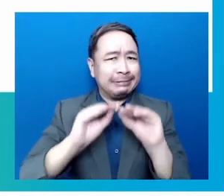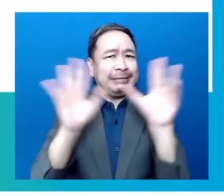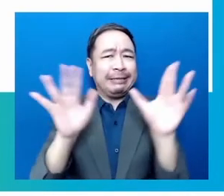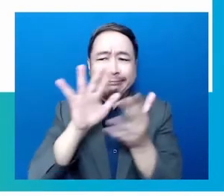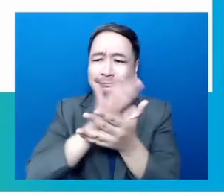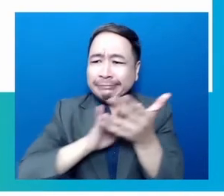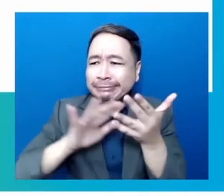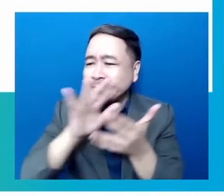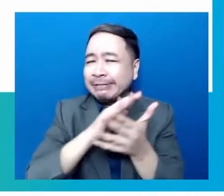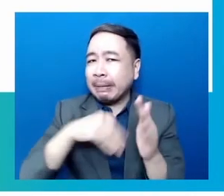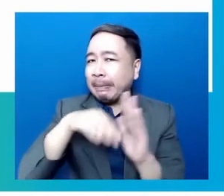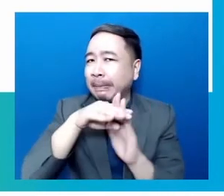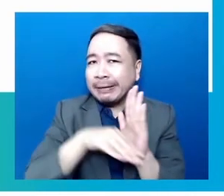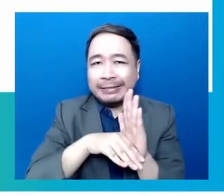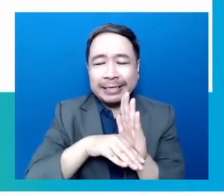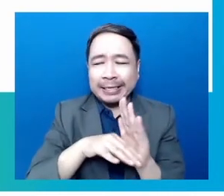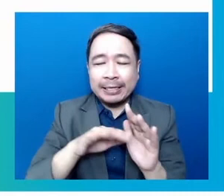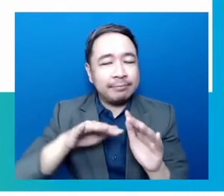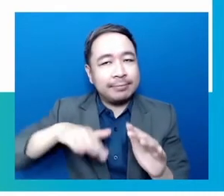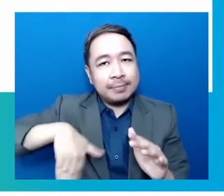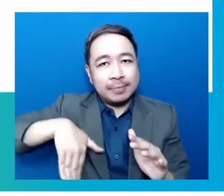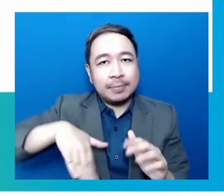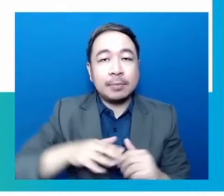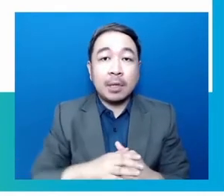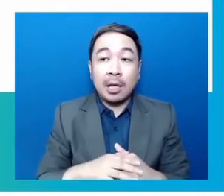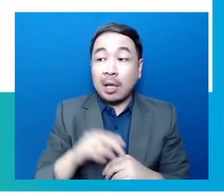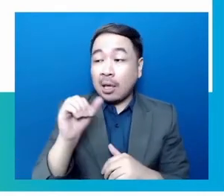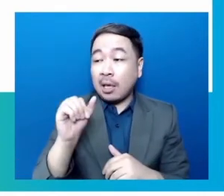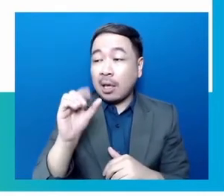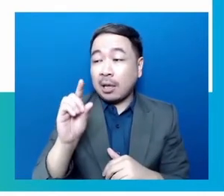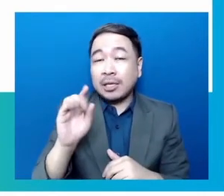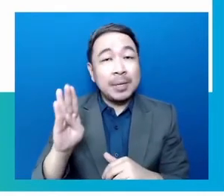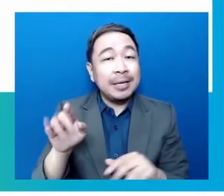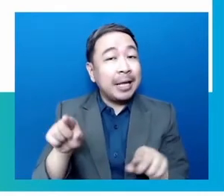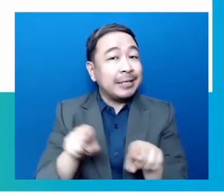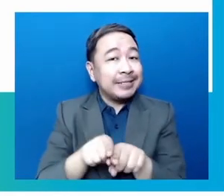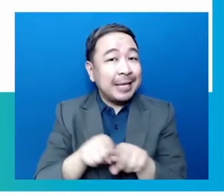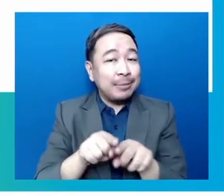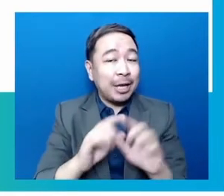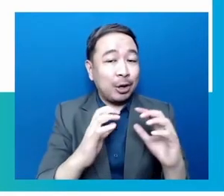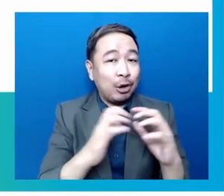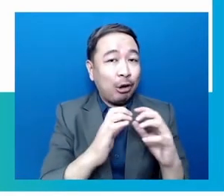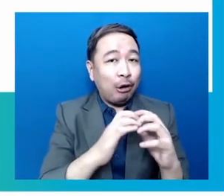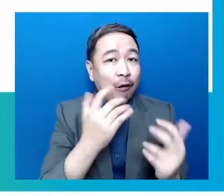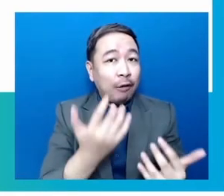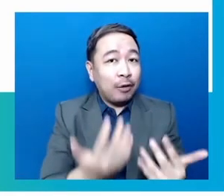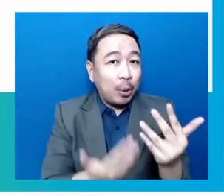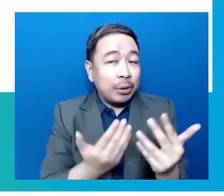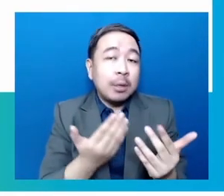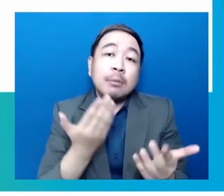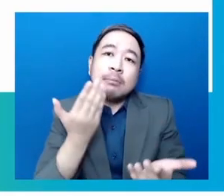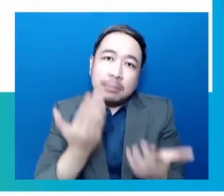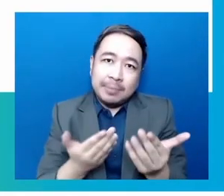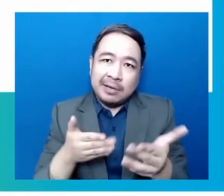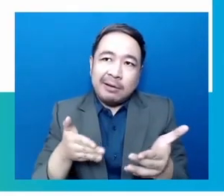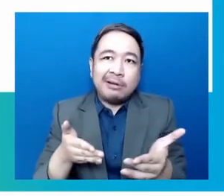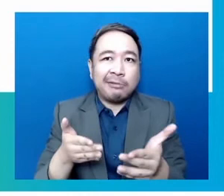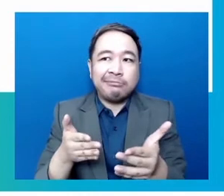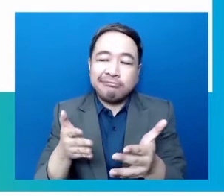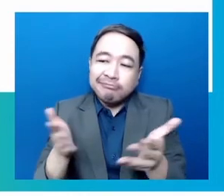finance, ADB, just like it did with coal, may open the gateway for fossil gas in Asia. Next